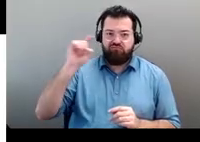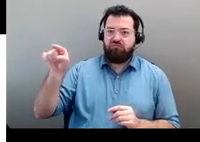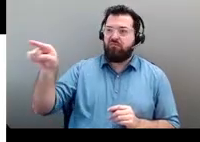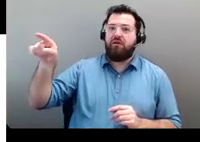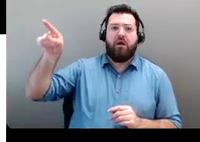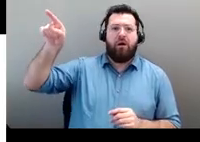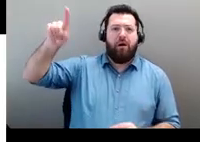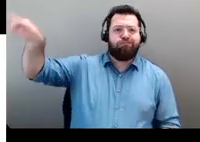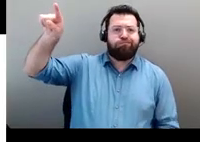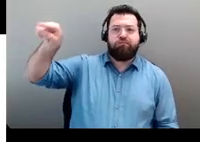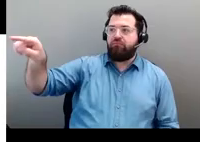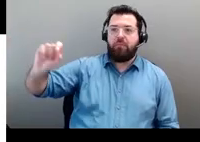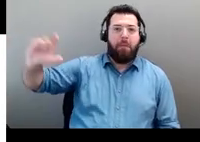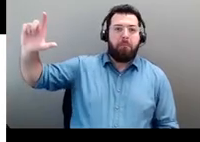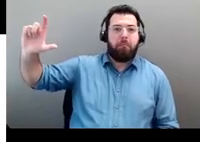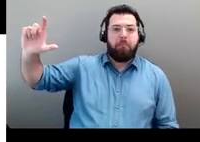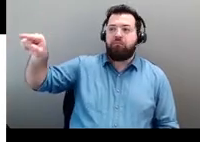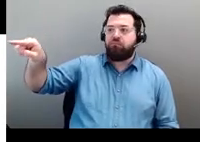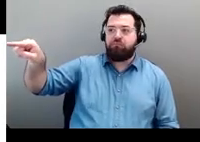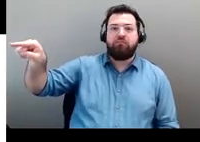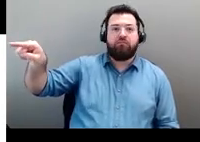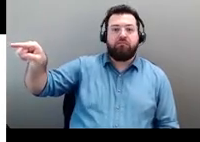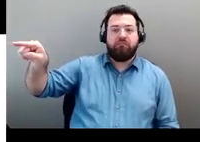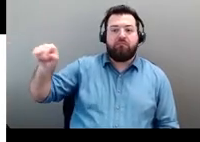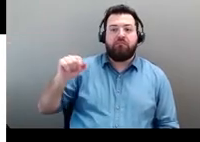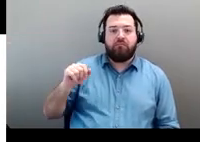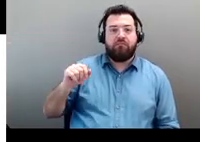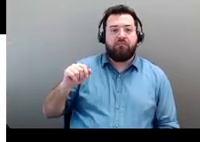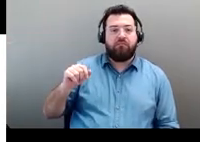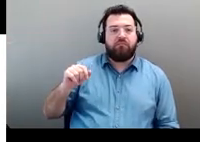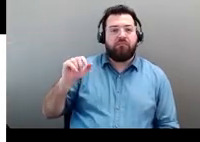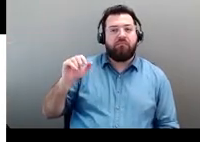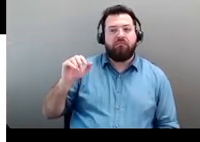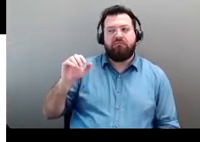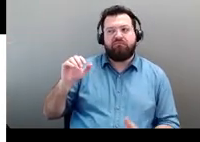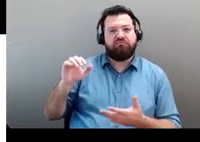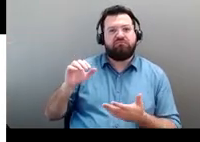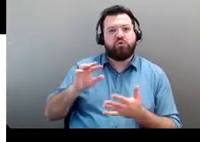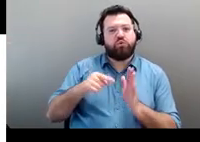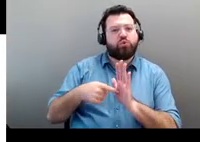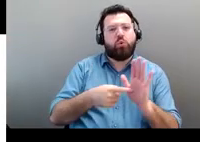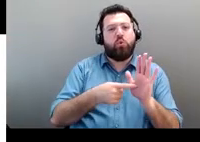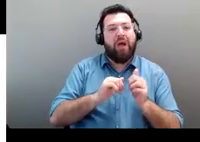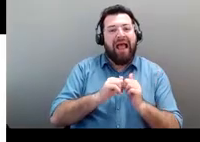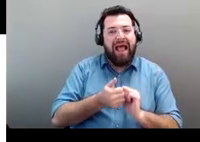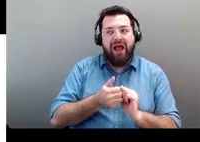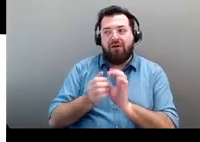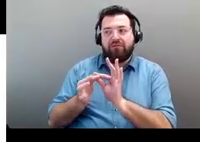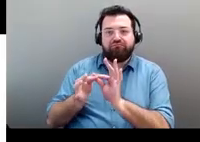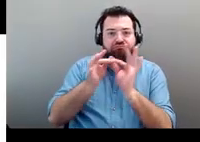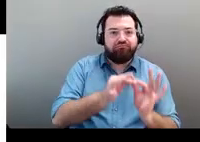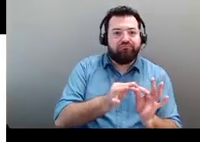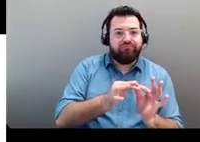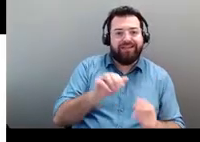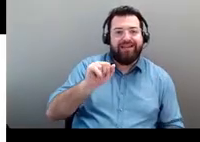a little bubble that pops up just to see how does this tie back to AI literacy and